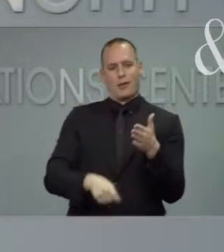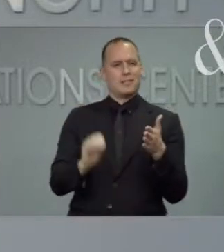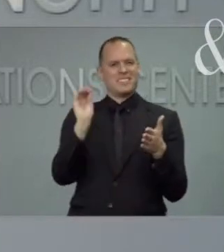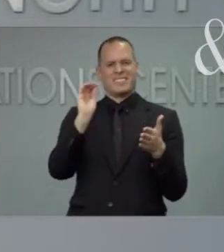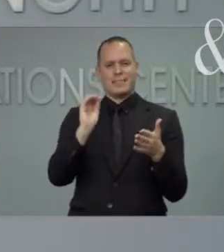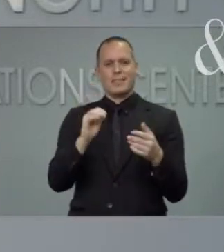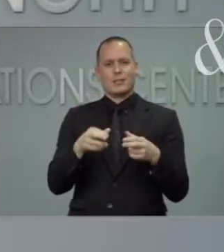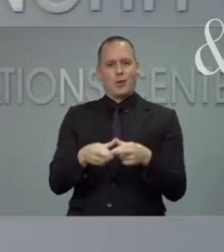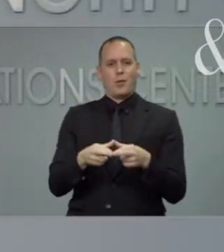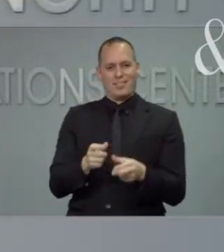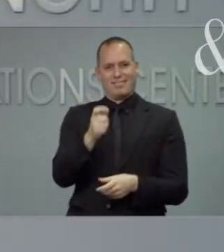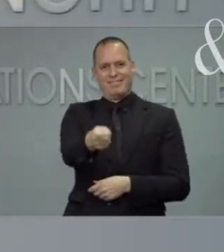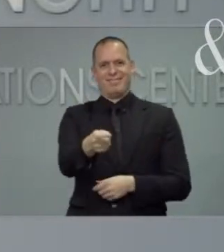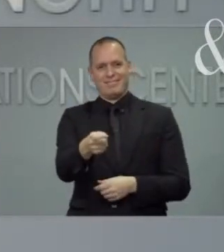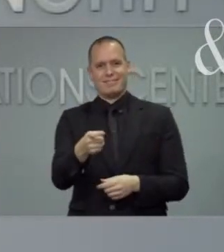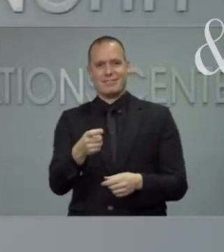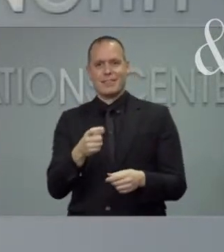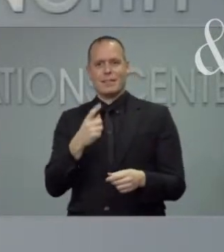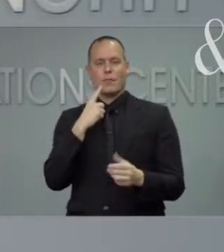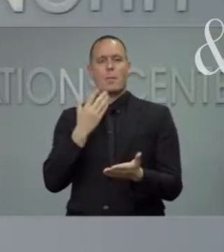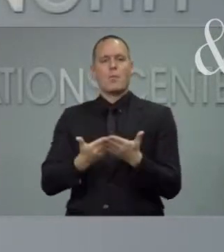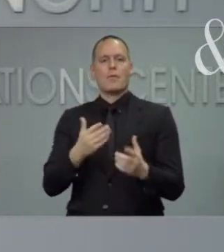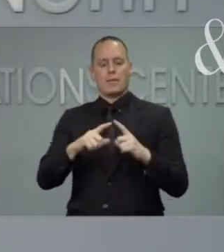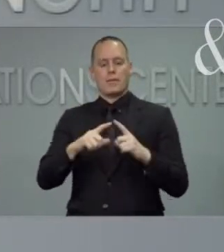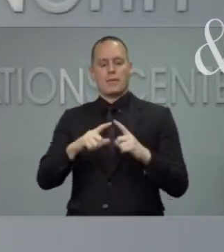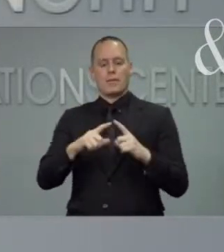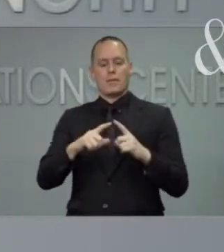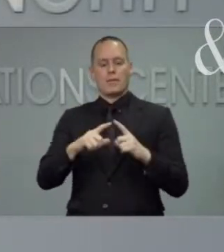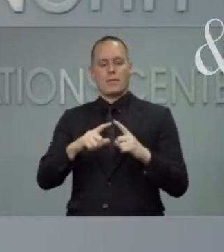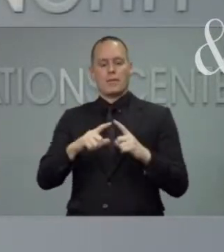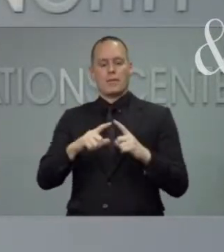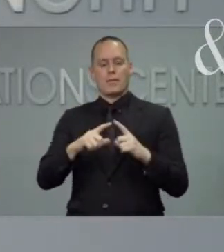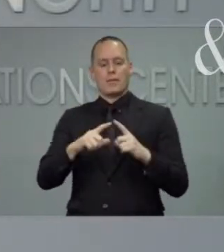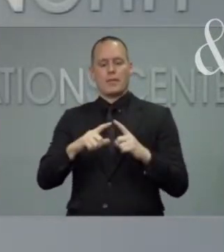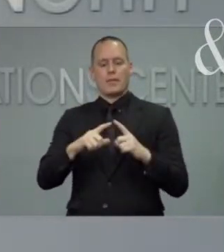And I'm curious, what incentives will North